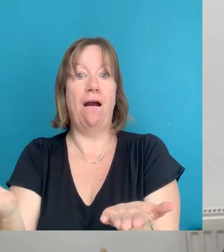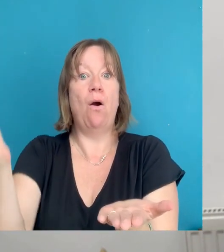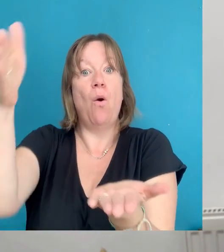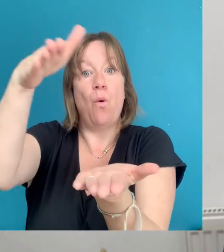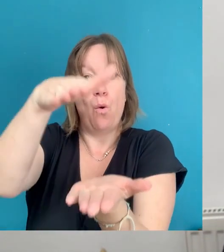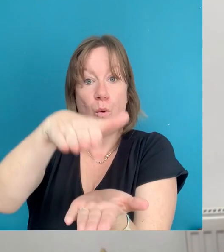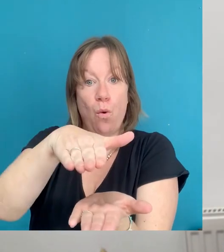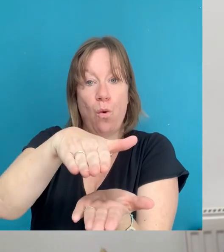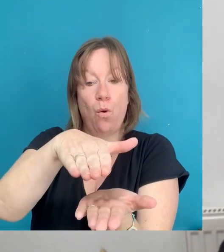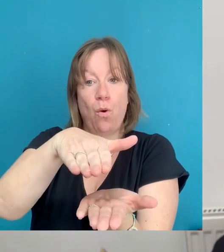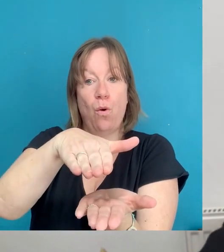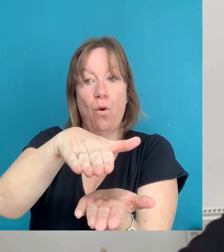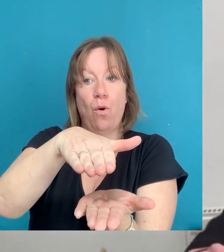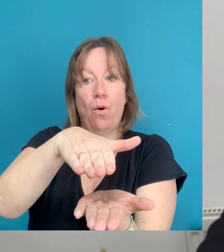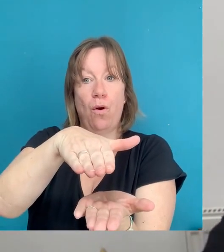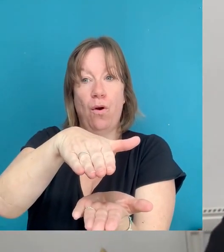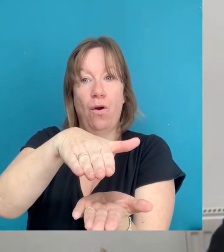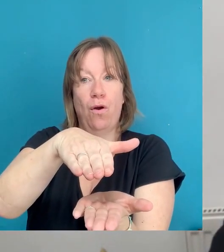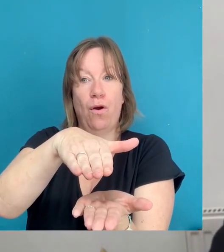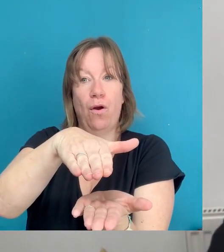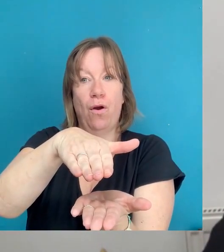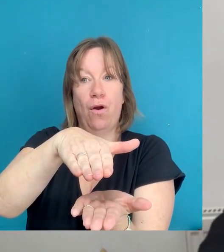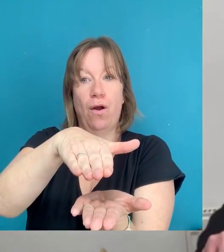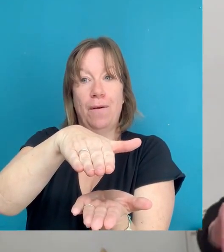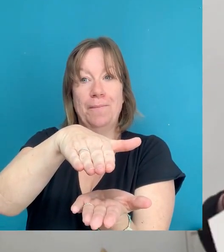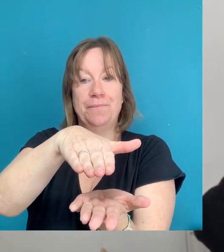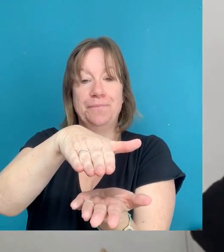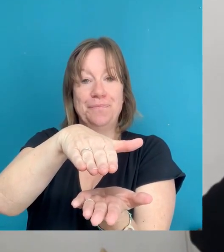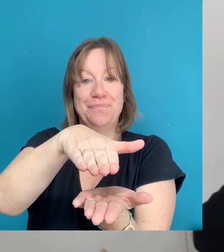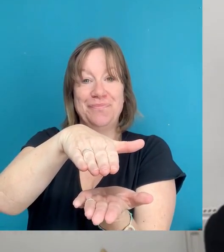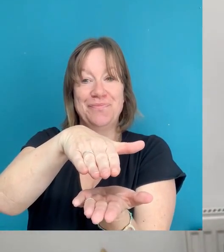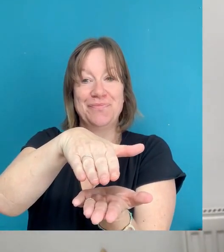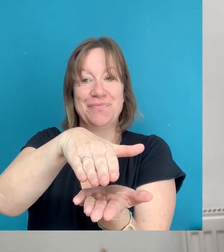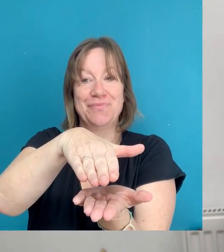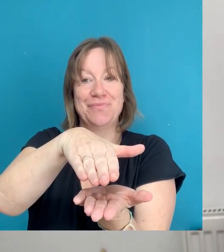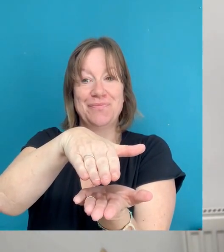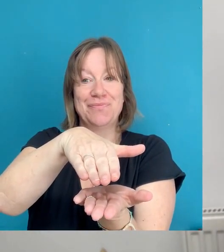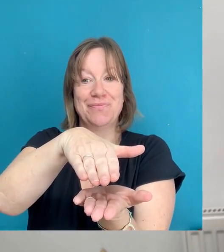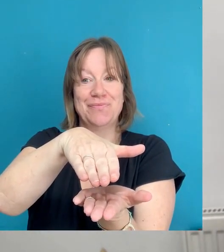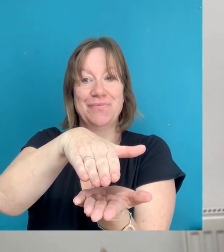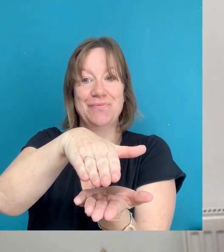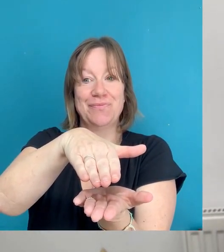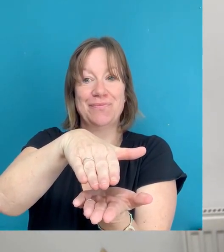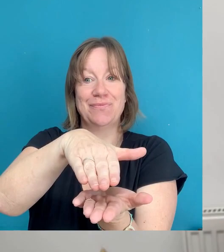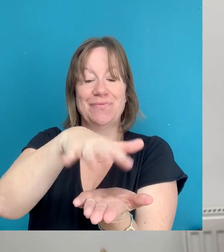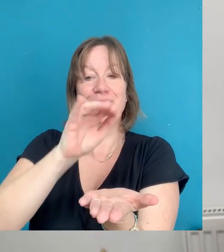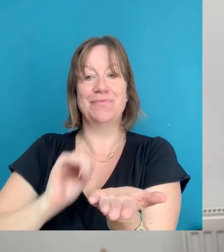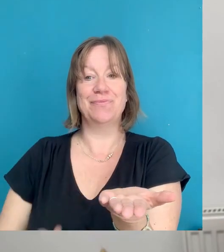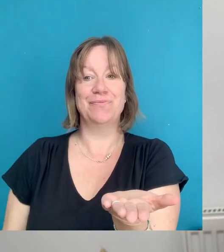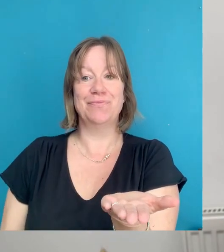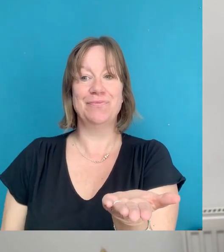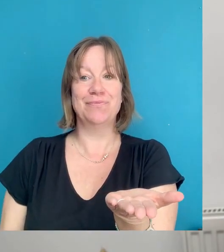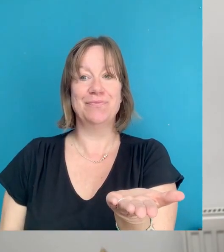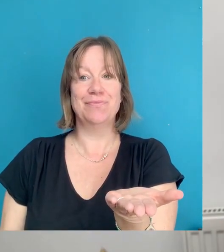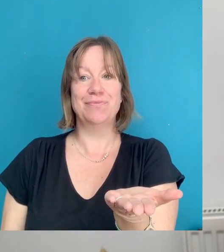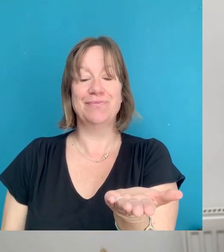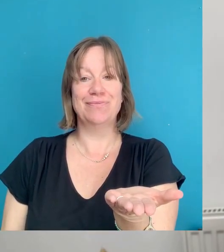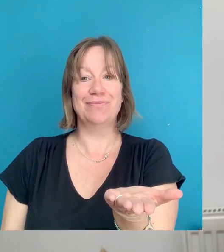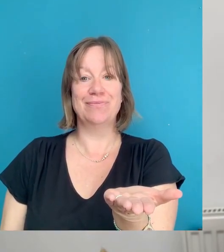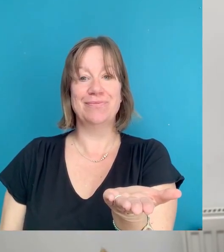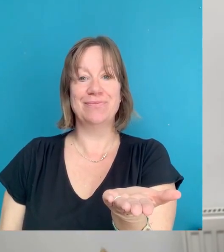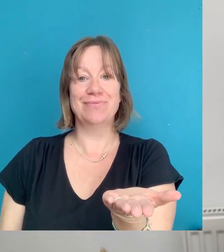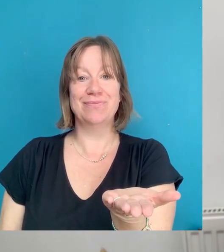of damp paper. So the printing plate has gone to a bigger, large sheet of perspex, which is the bottom of my printing